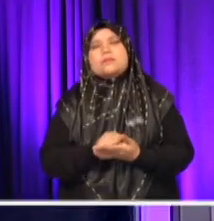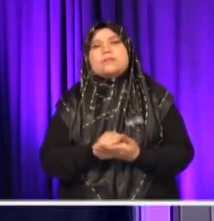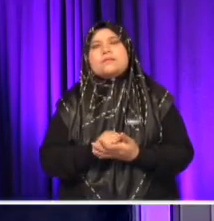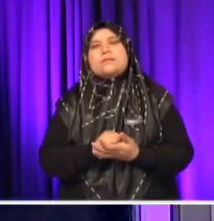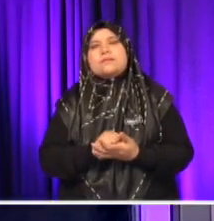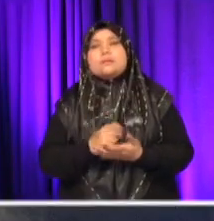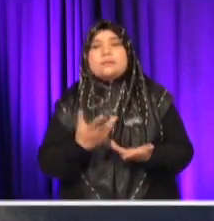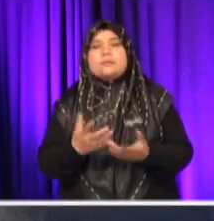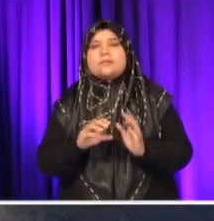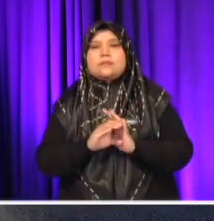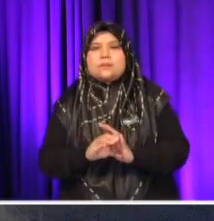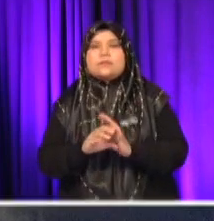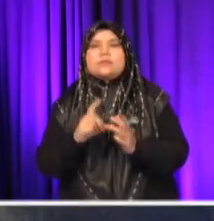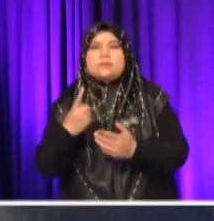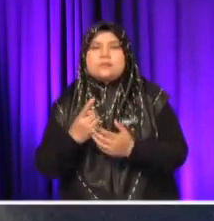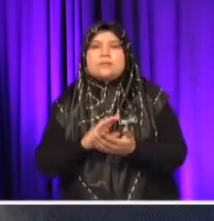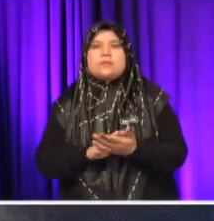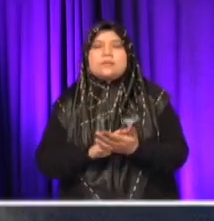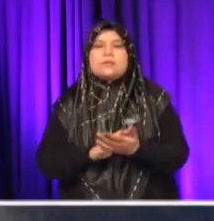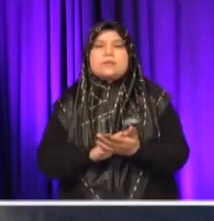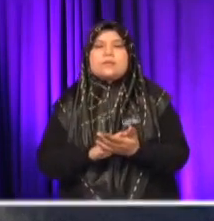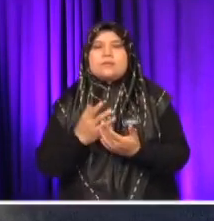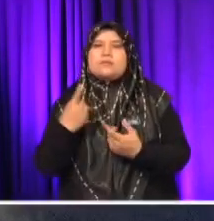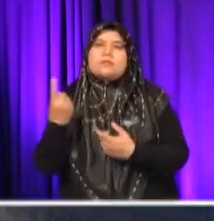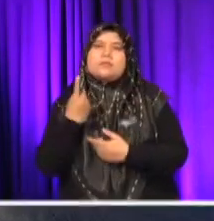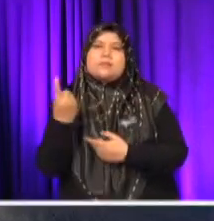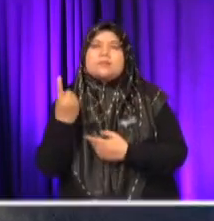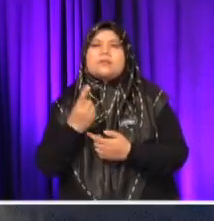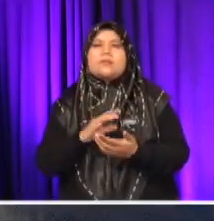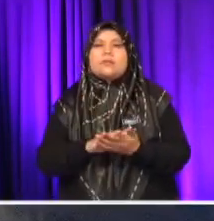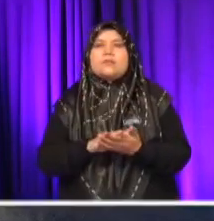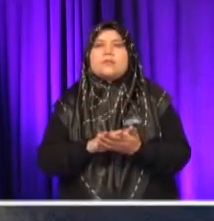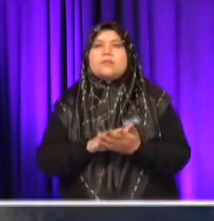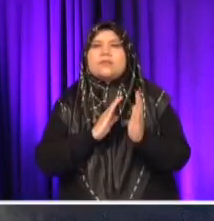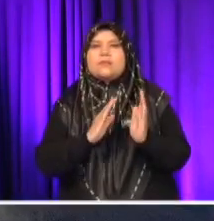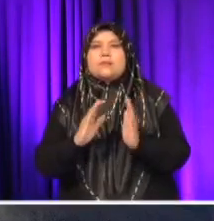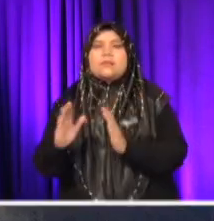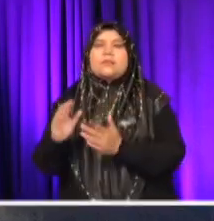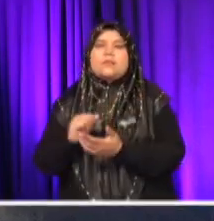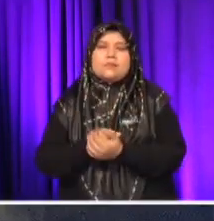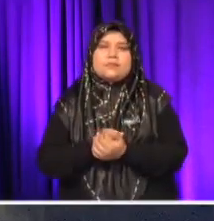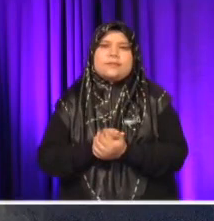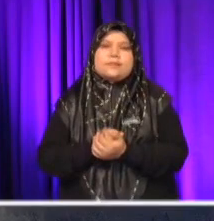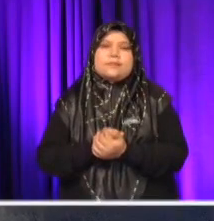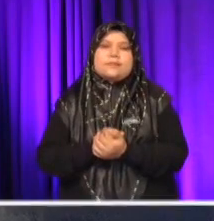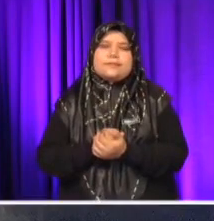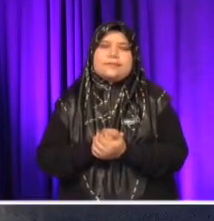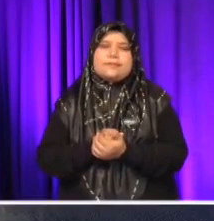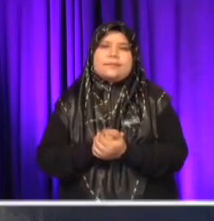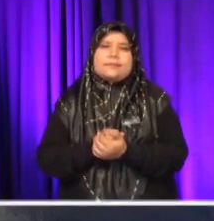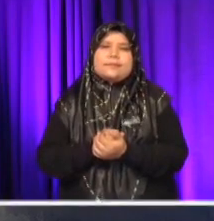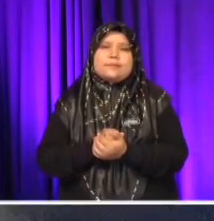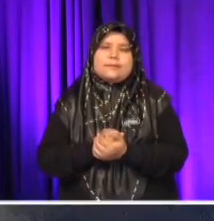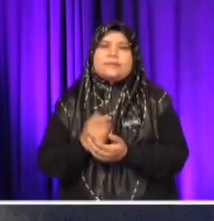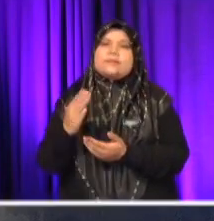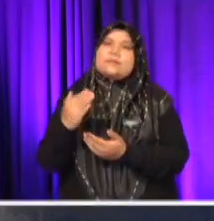is an example of a theme. Yes, yeah, this is just a sample. But usually it will always follow a certain theme, is that correct? Yes, okay. yes. Understood. Okay, all right, let's